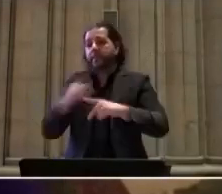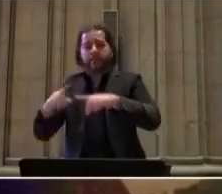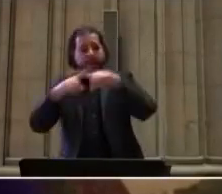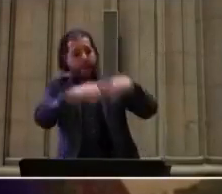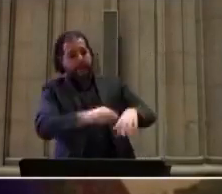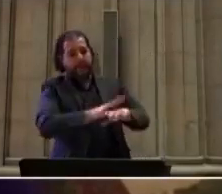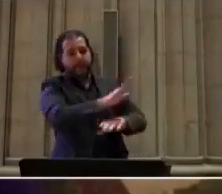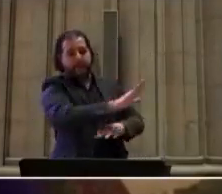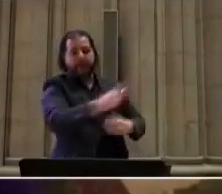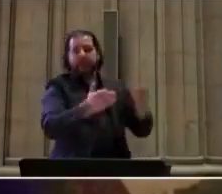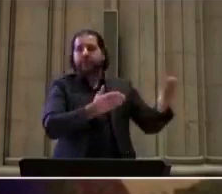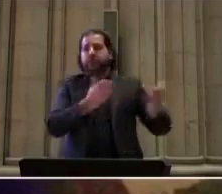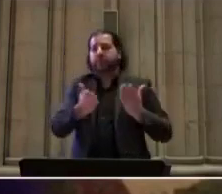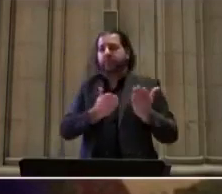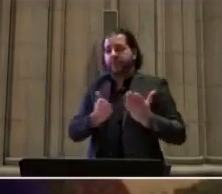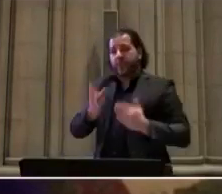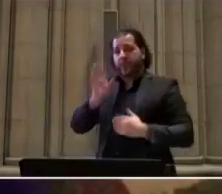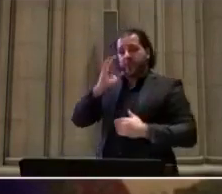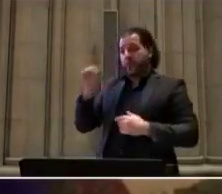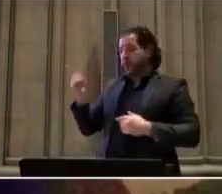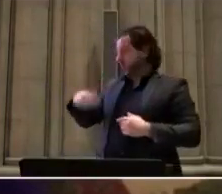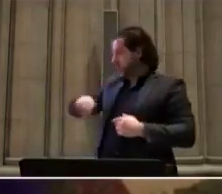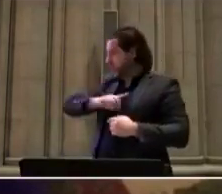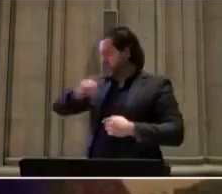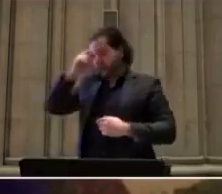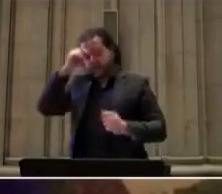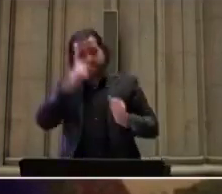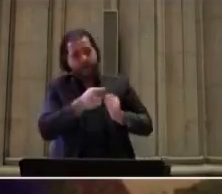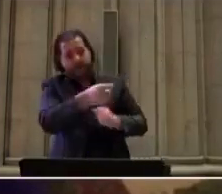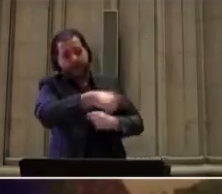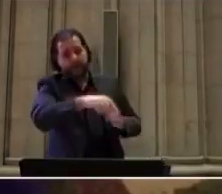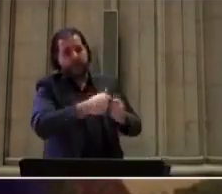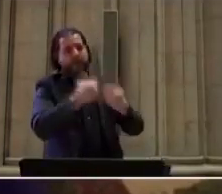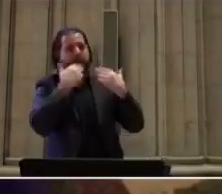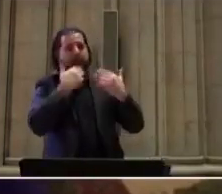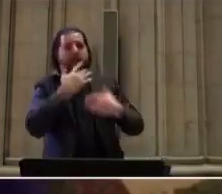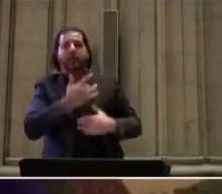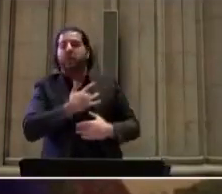their service may remember them with thankful hearts.